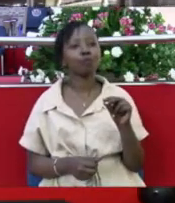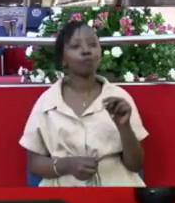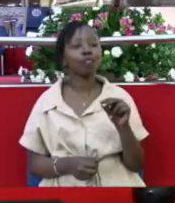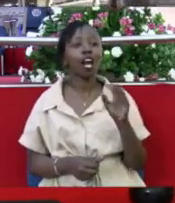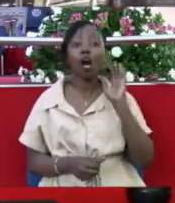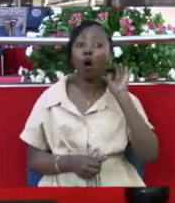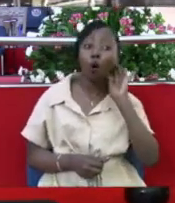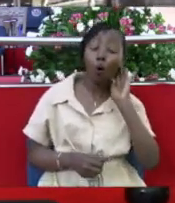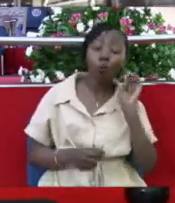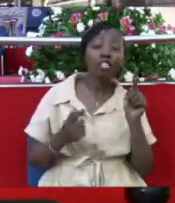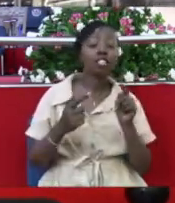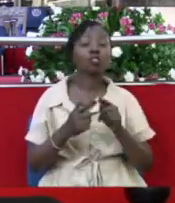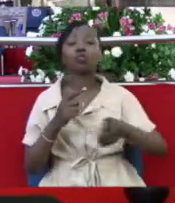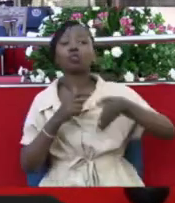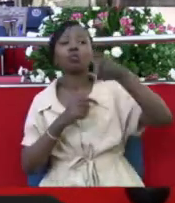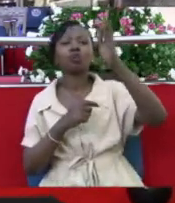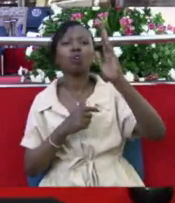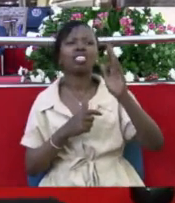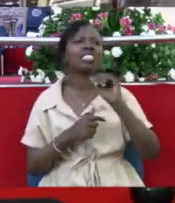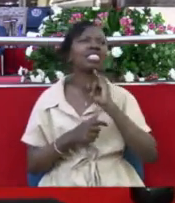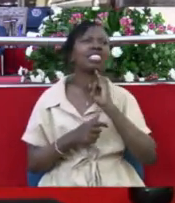Obedience to God is inconveniencing.